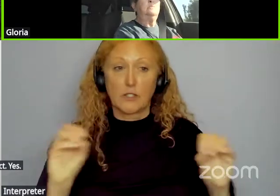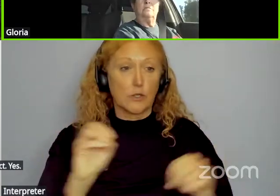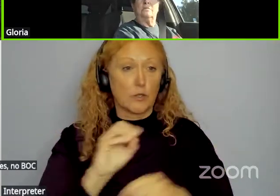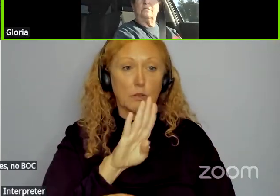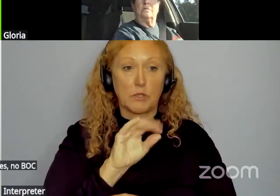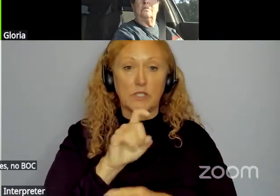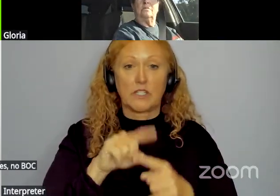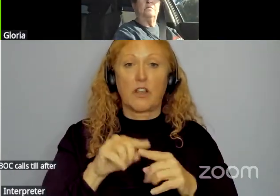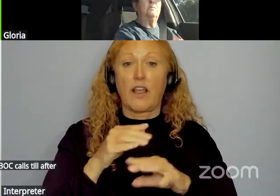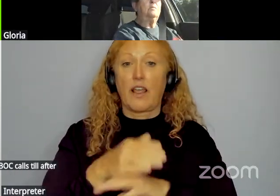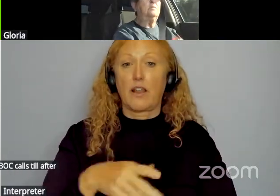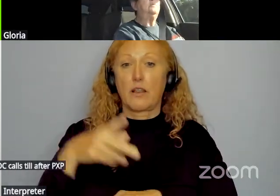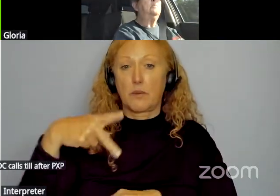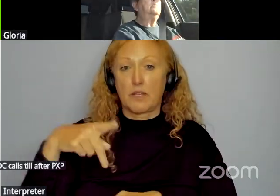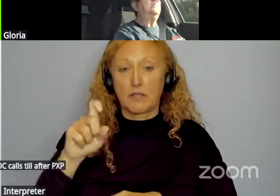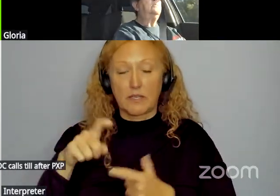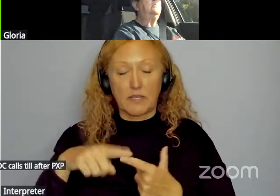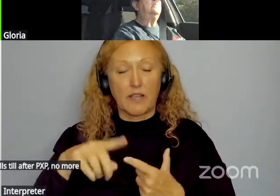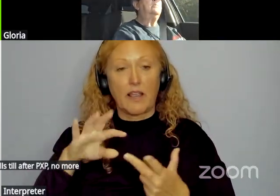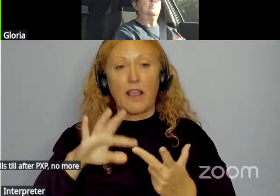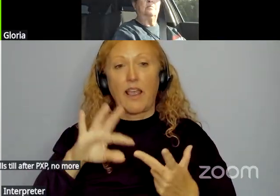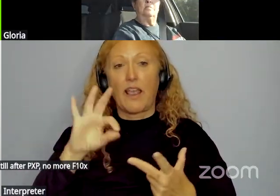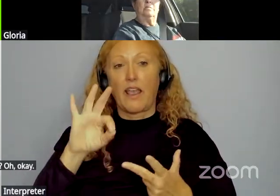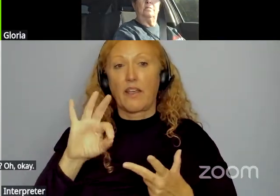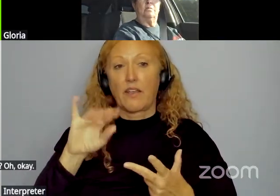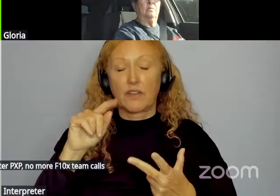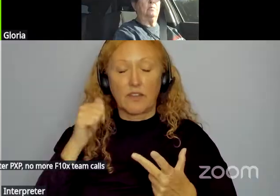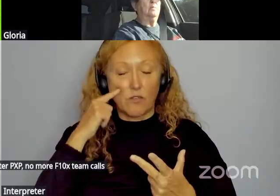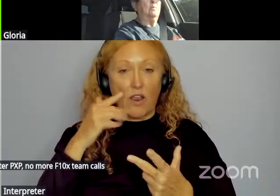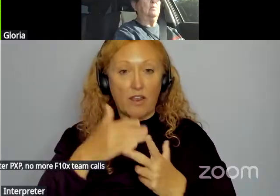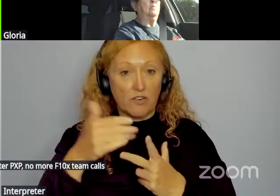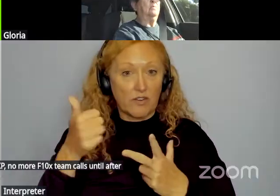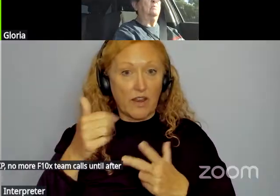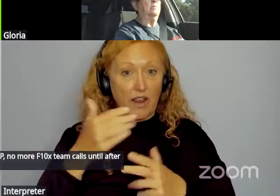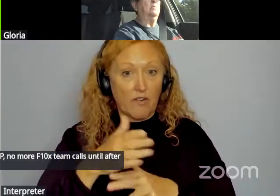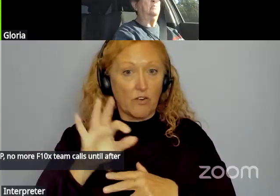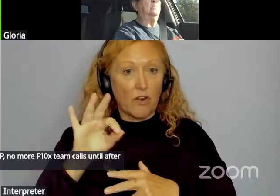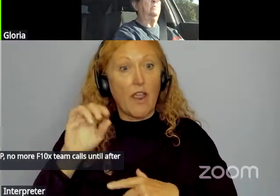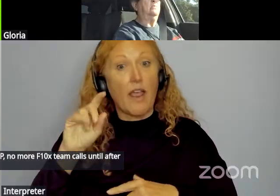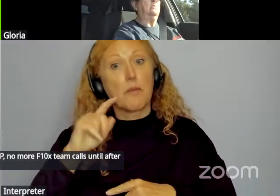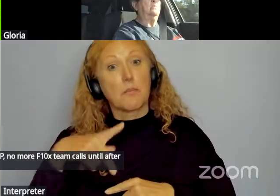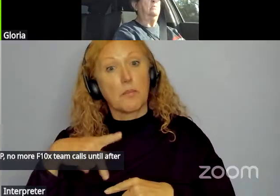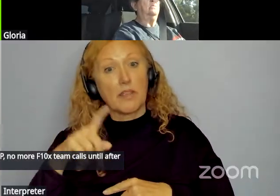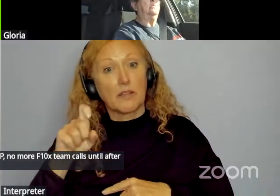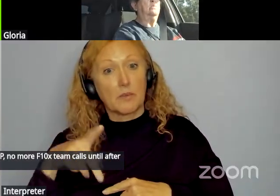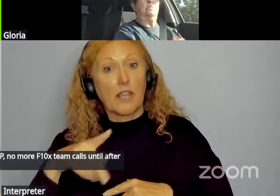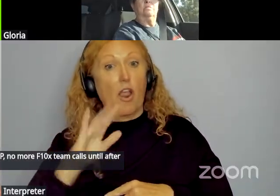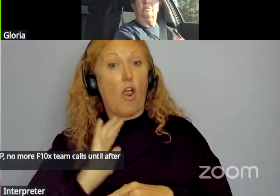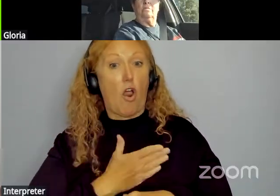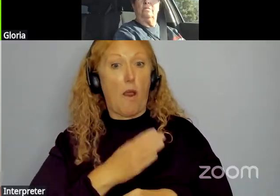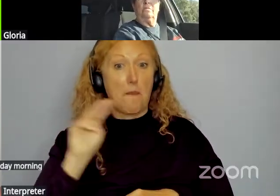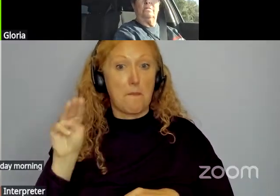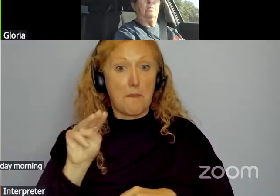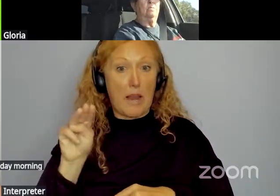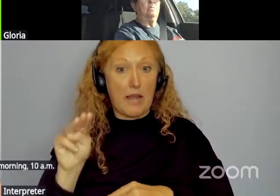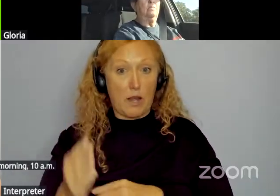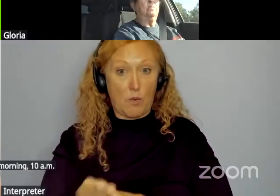after PXP. No more F10X team calls until after PXP. So our Monday morning 10 a.m.